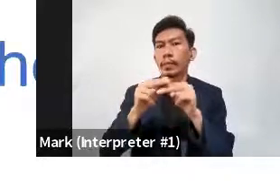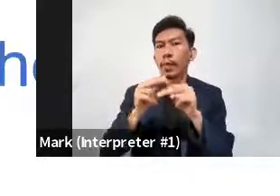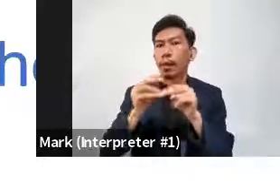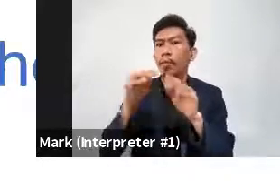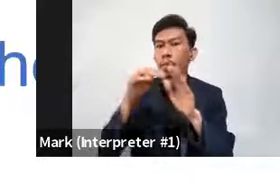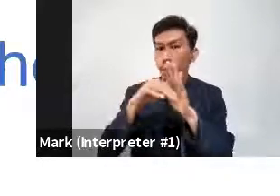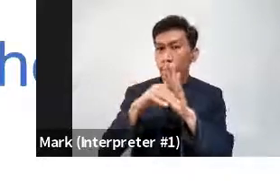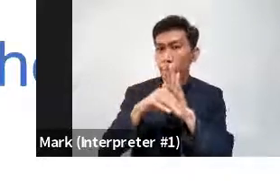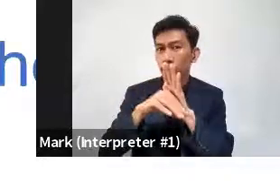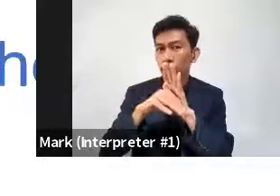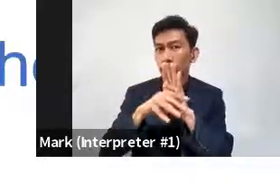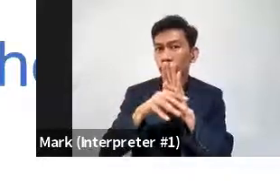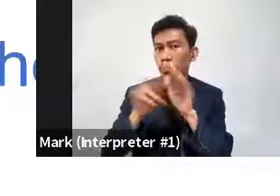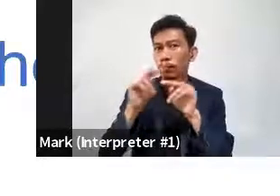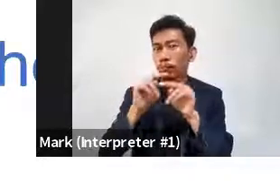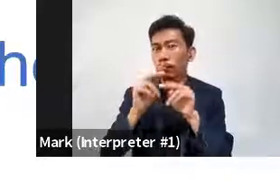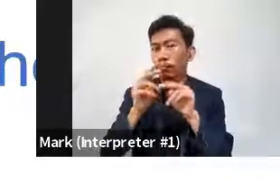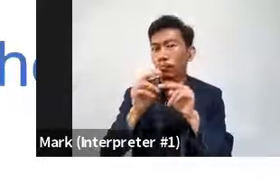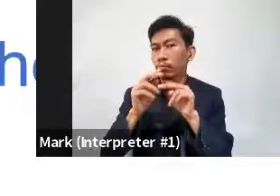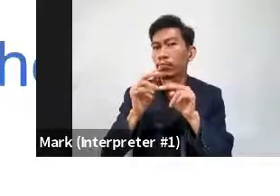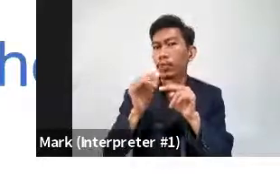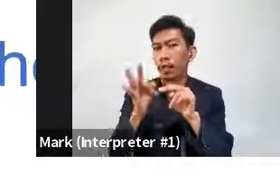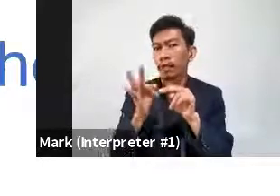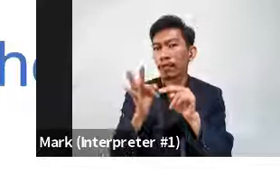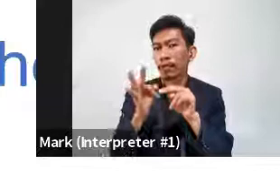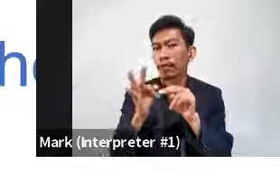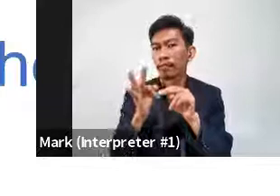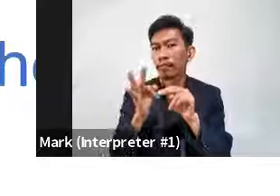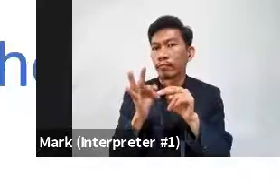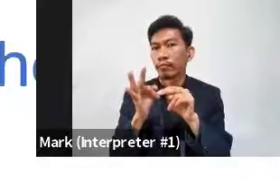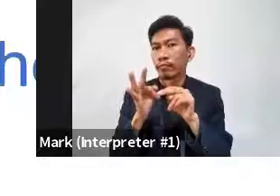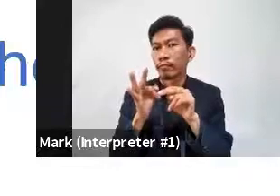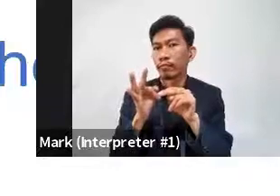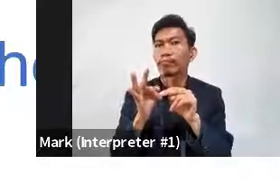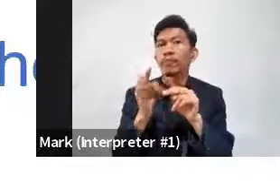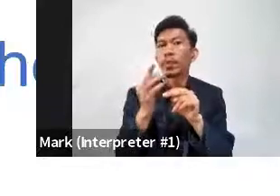significantly. So if these two will be